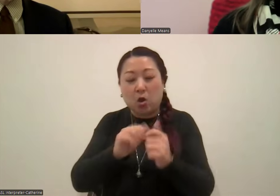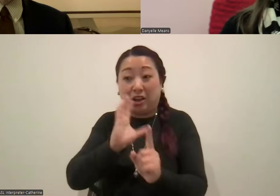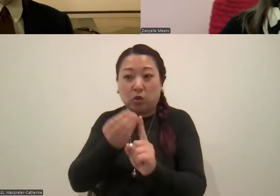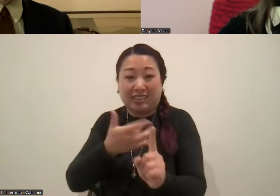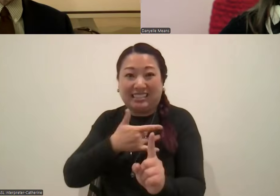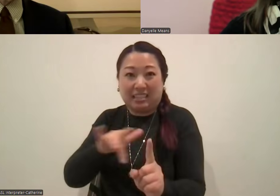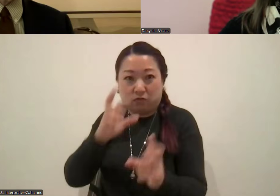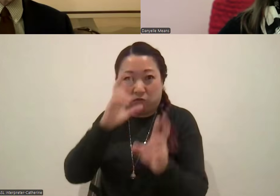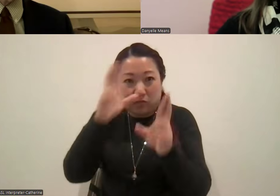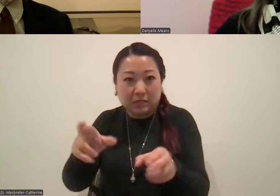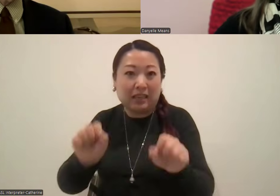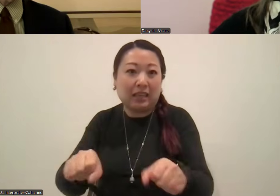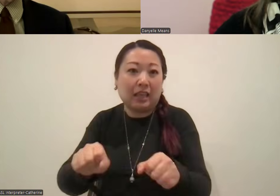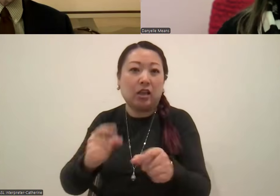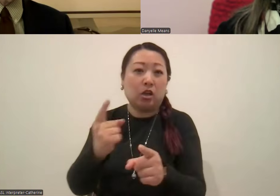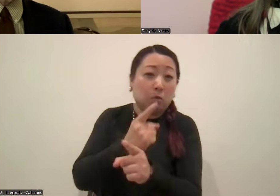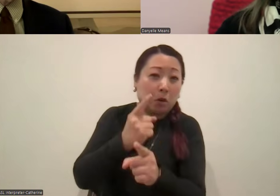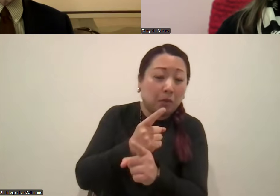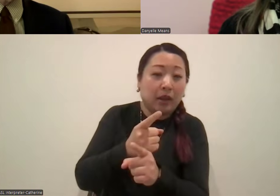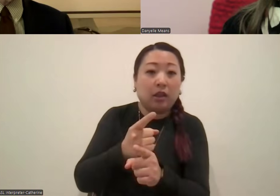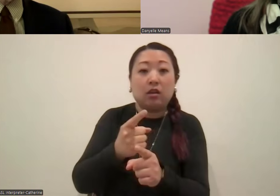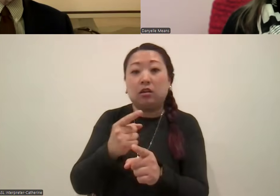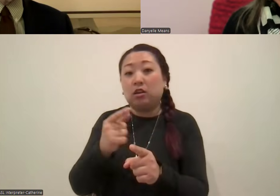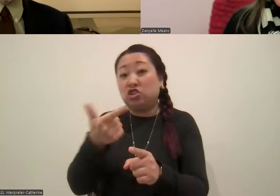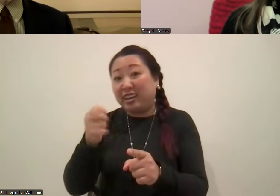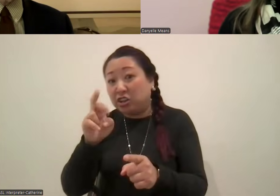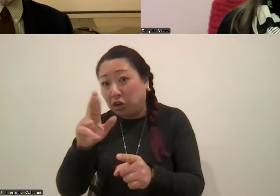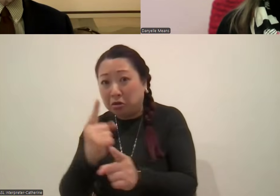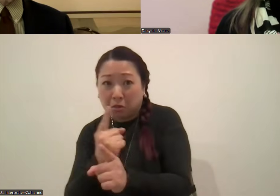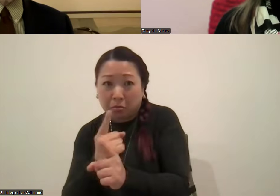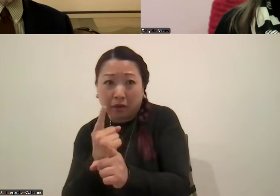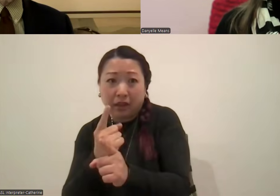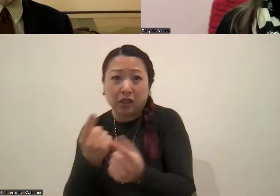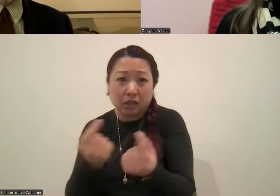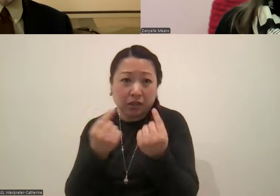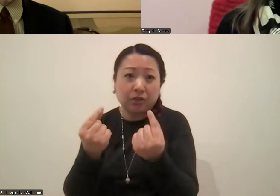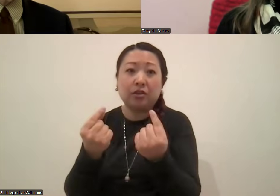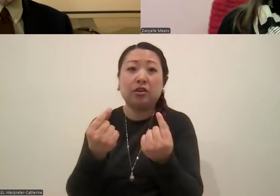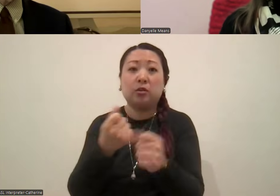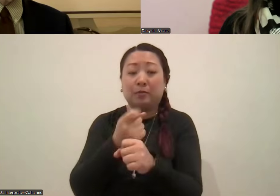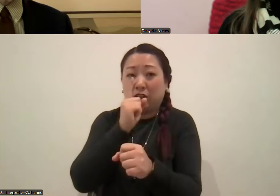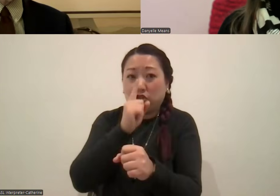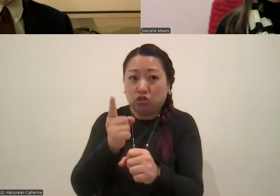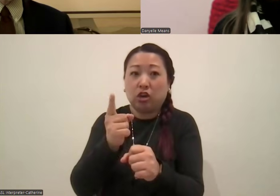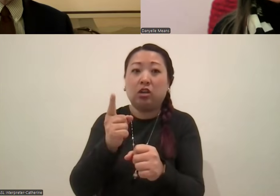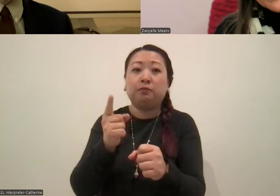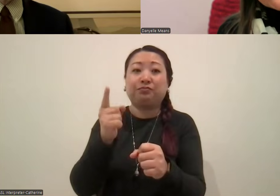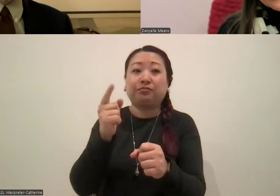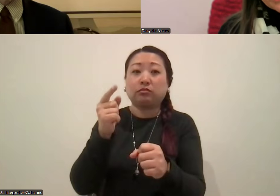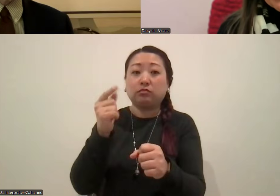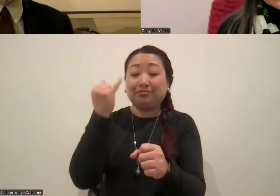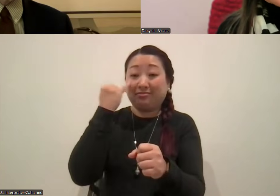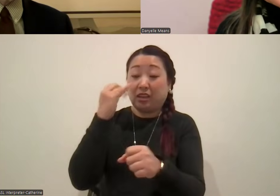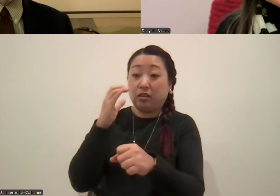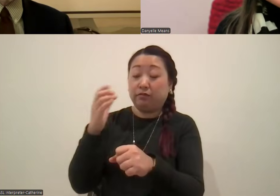what can we do to make sure that the consultations that we plan are done in the most respectful